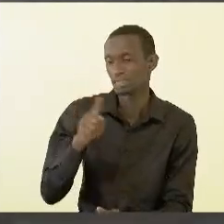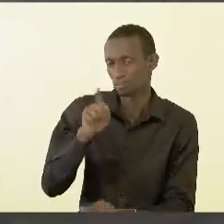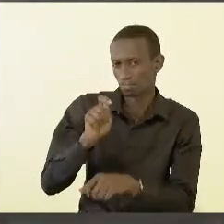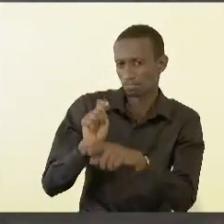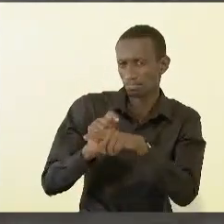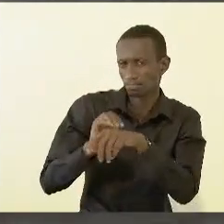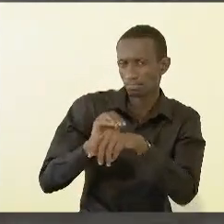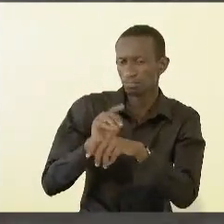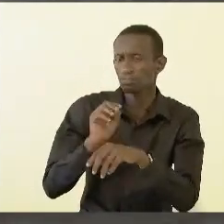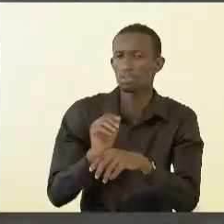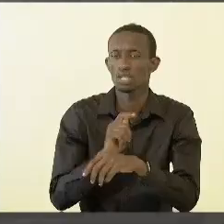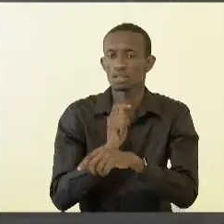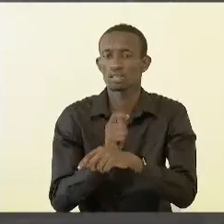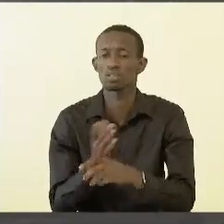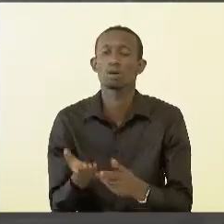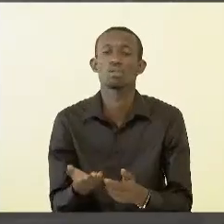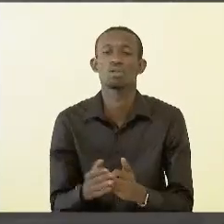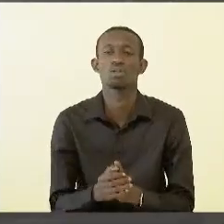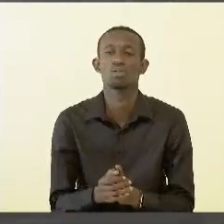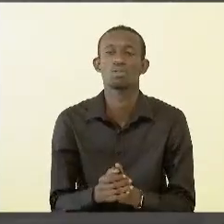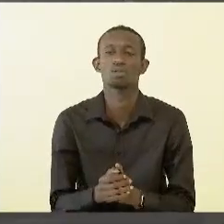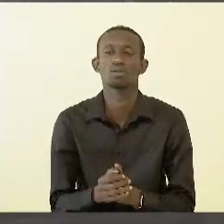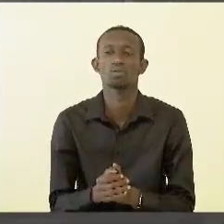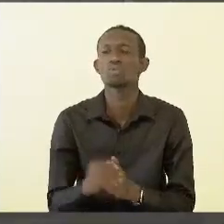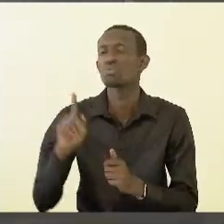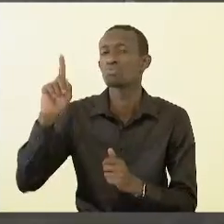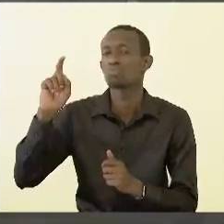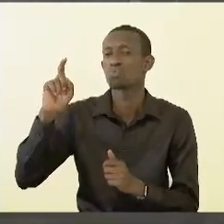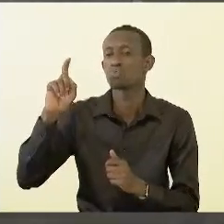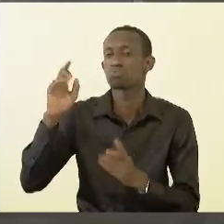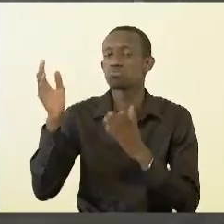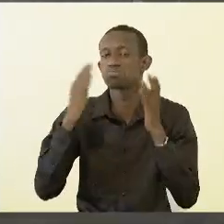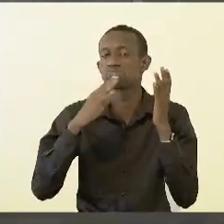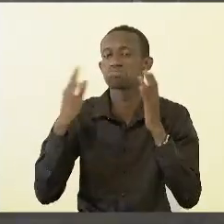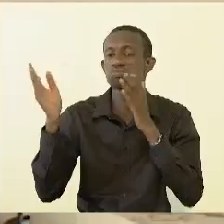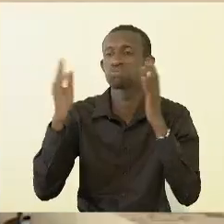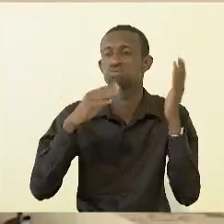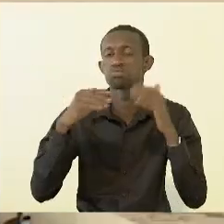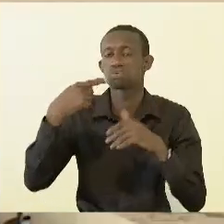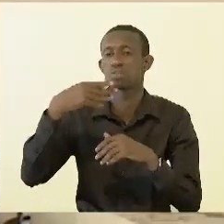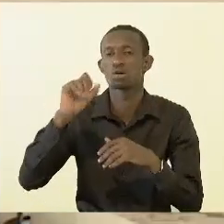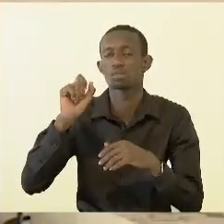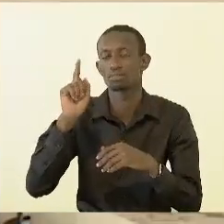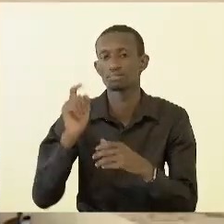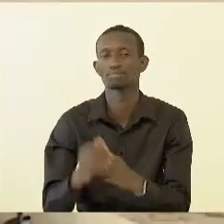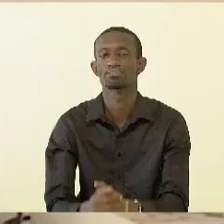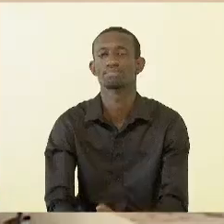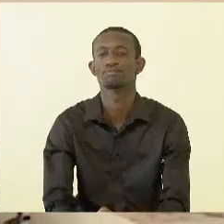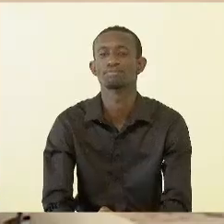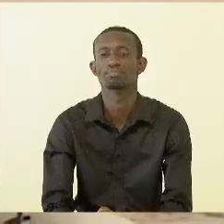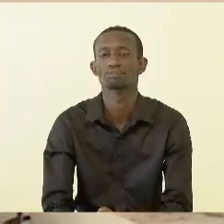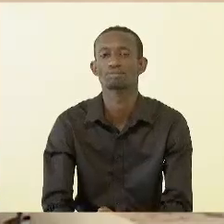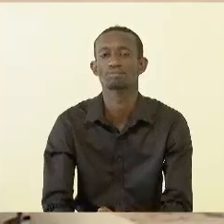hydrogen chloride, white fumes of ammonium chloride. So this is the confirmatory test for the ammonium chloride. As we